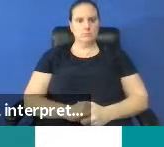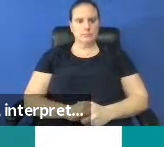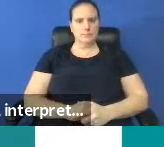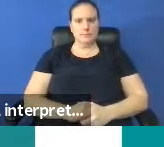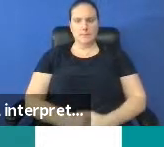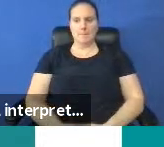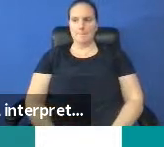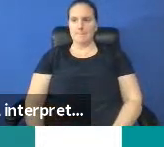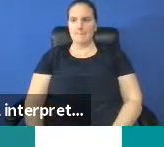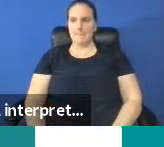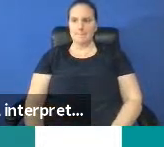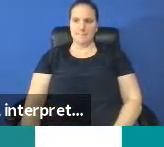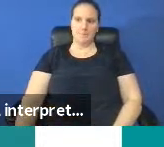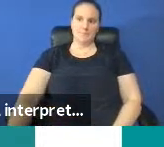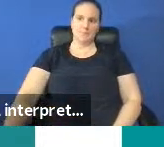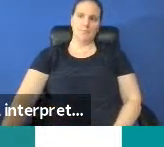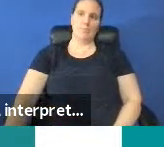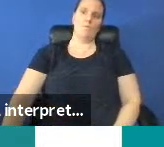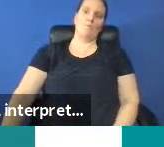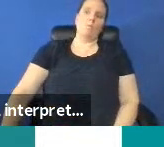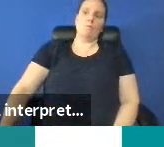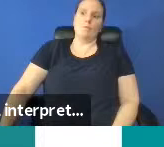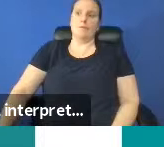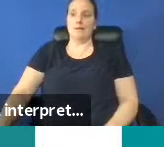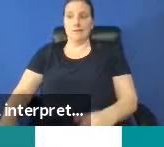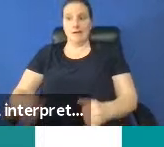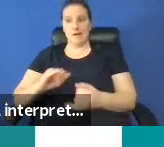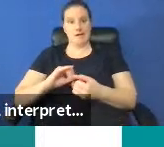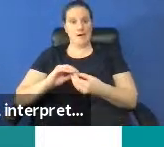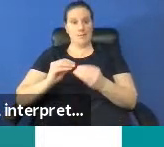253-215-8782. The meeting ID is